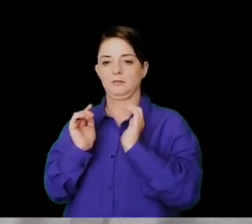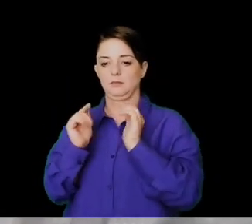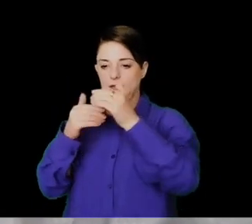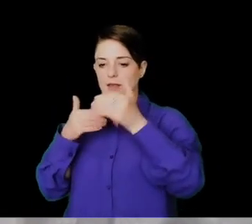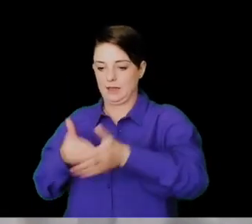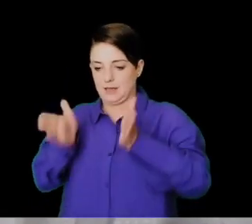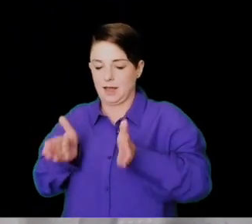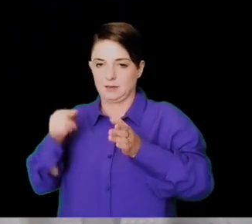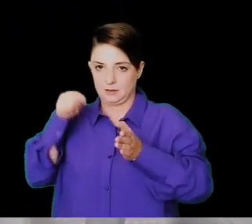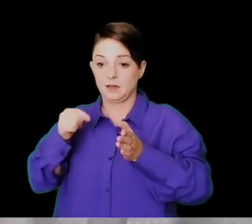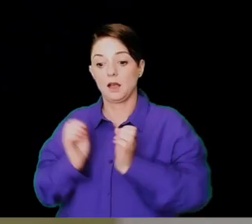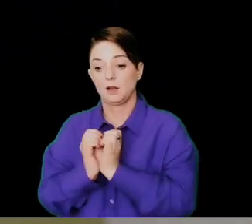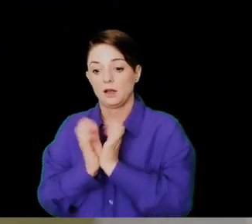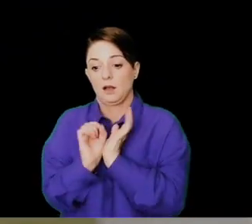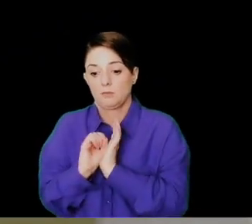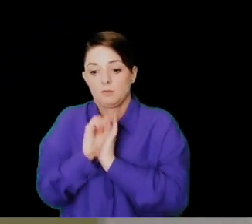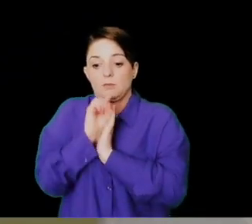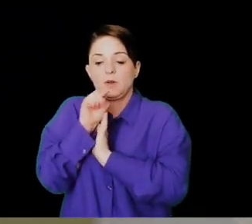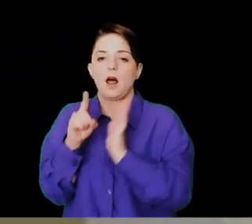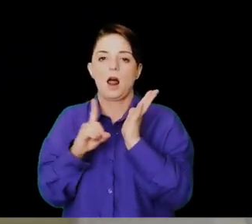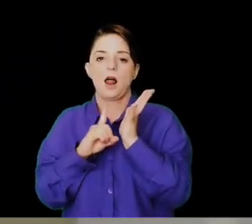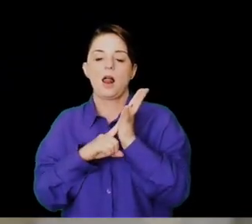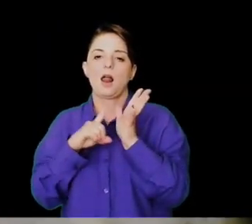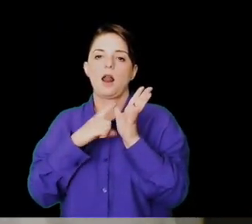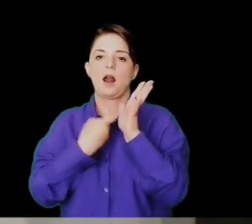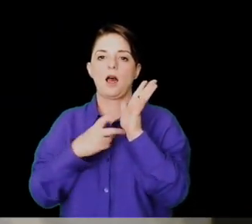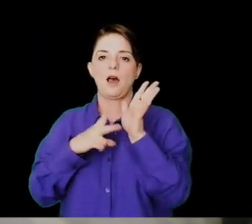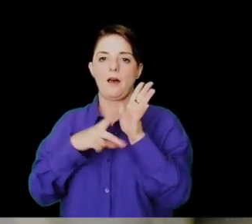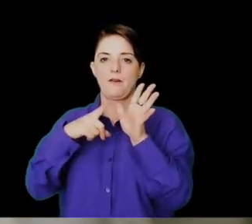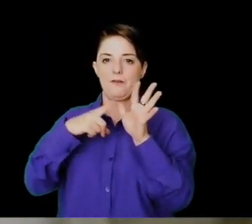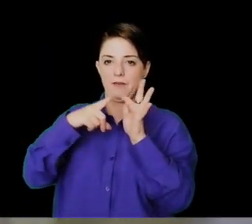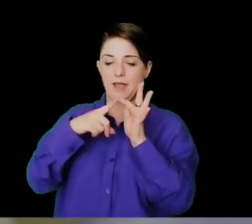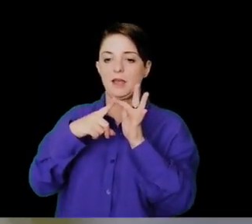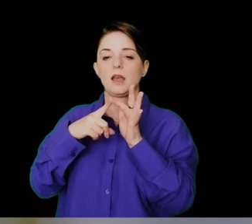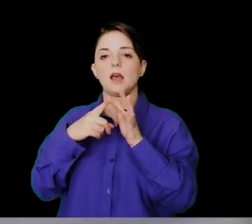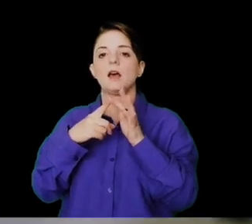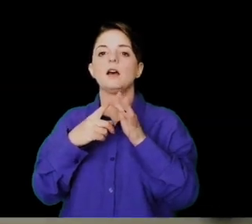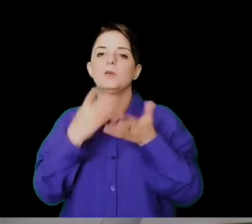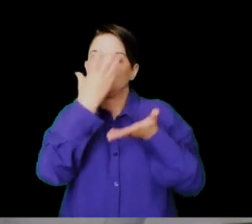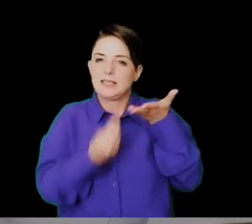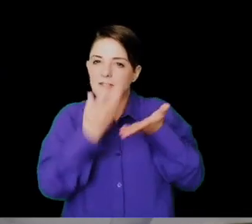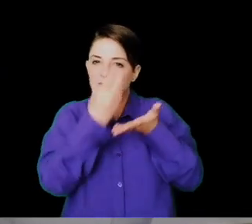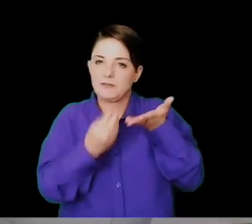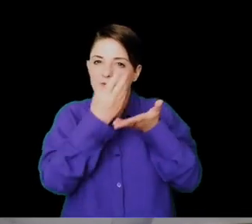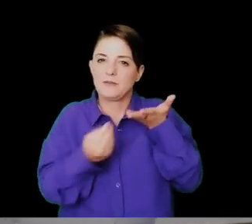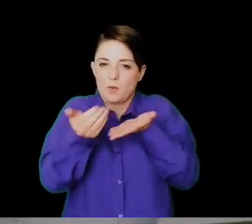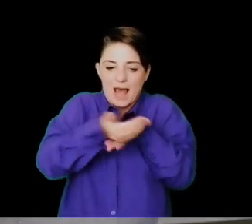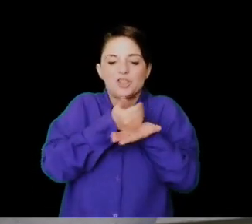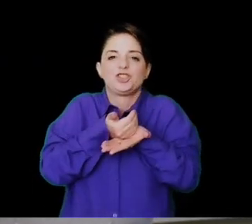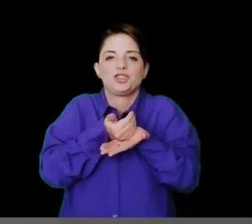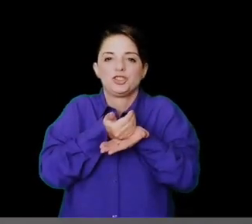in these tanks. When they reproduce and they release the larvae in the water, we try to catch